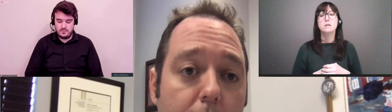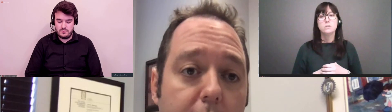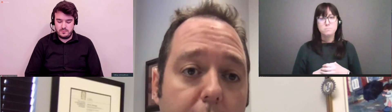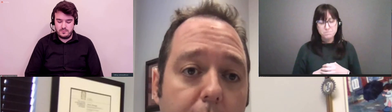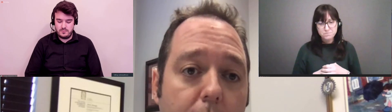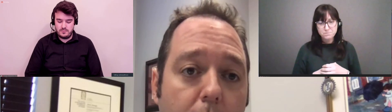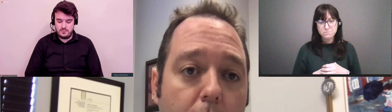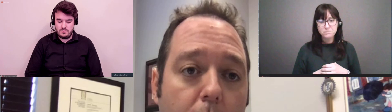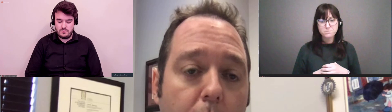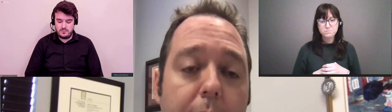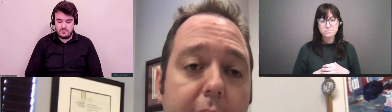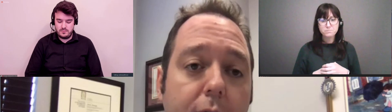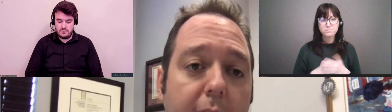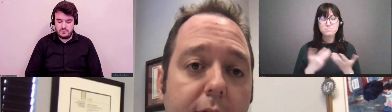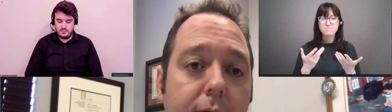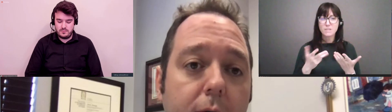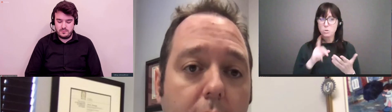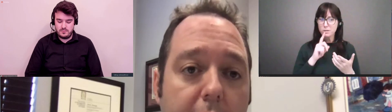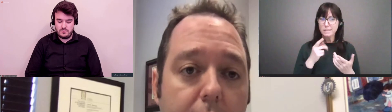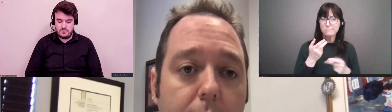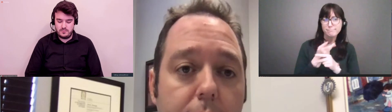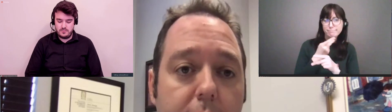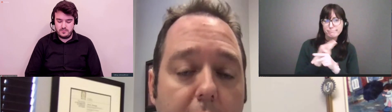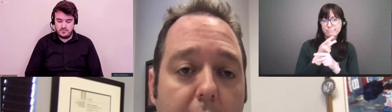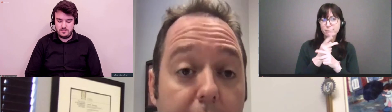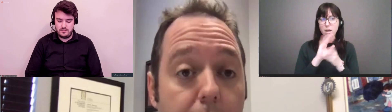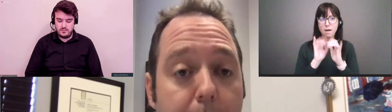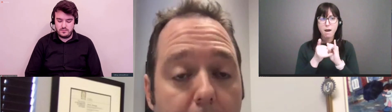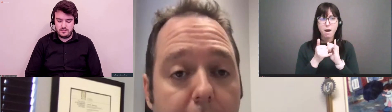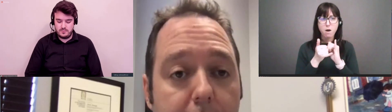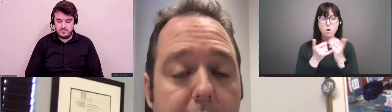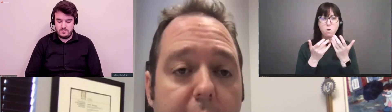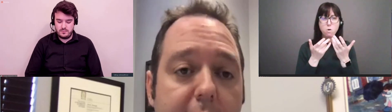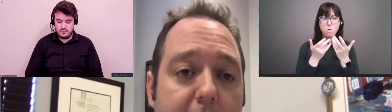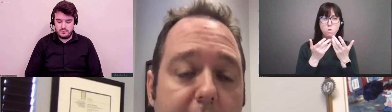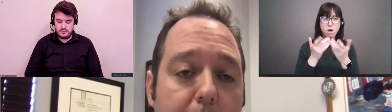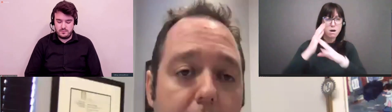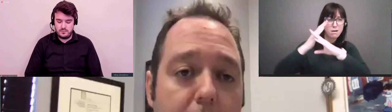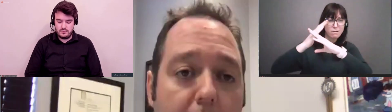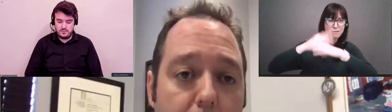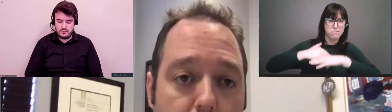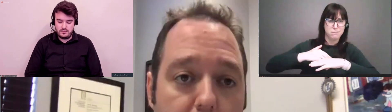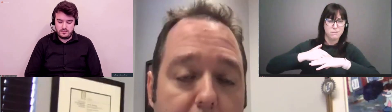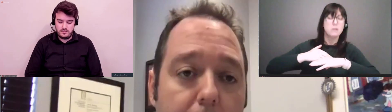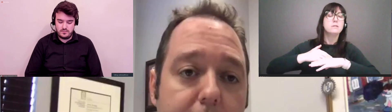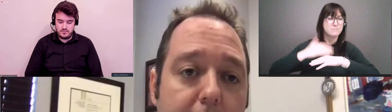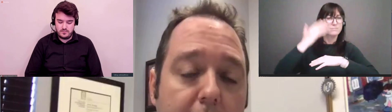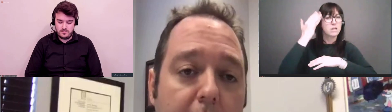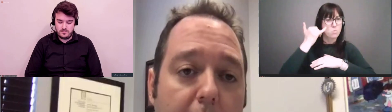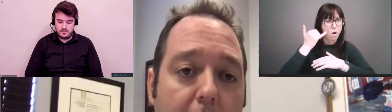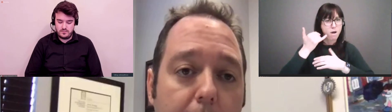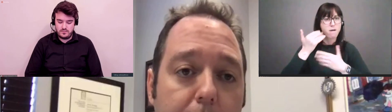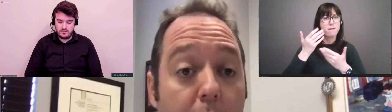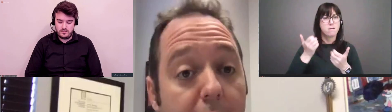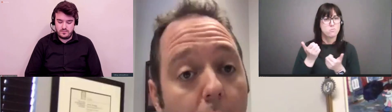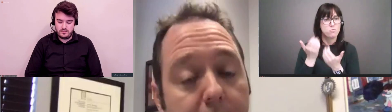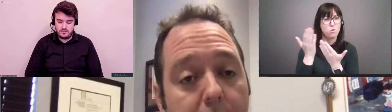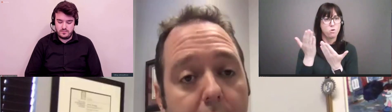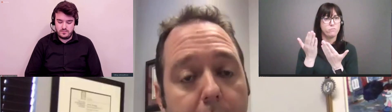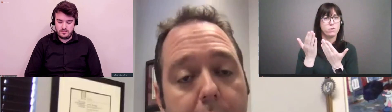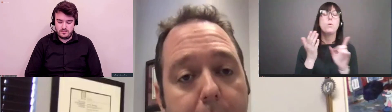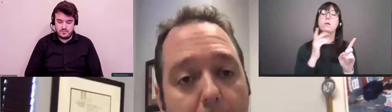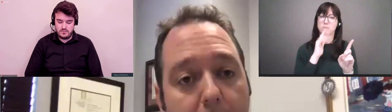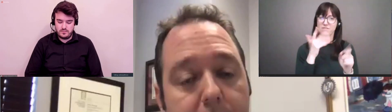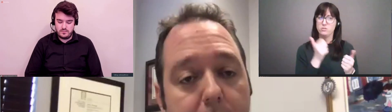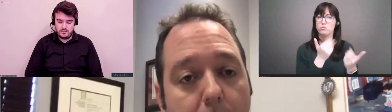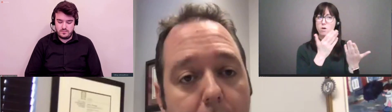So we're really trying to look at those barriers, and that's an example of why we're rolling out. We've rolled out our